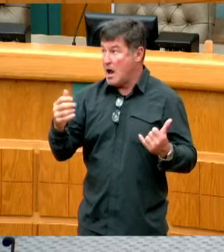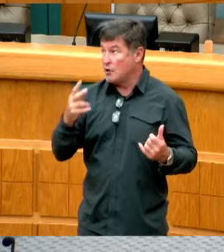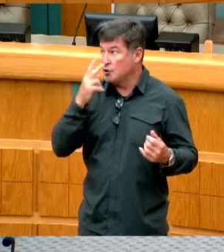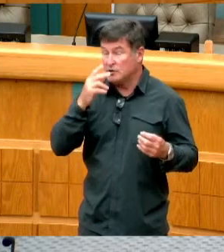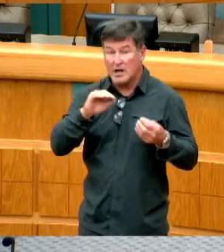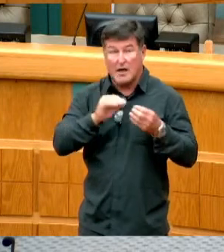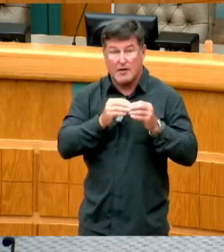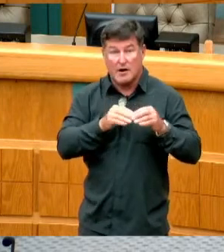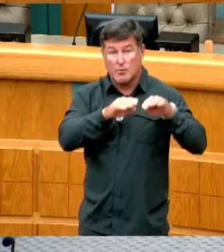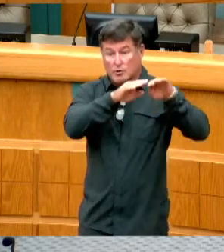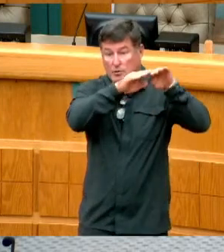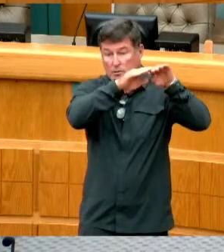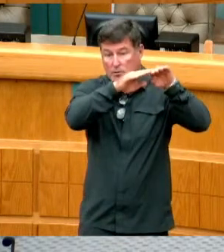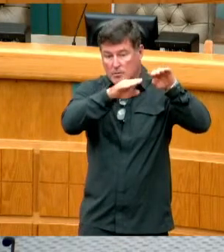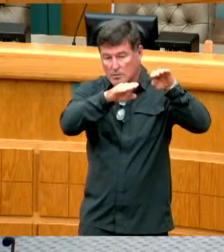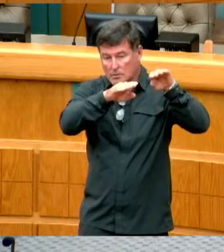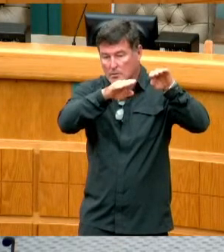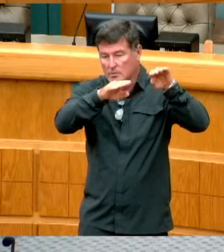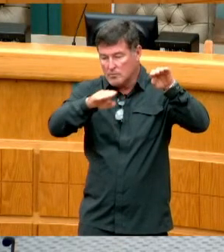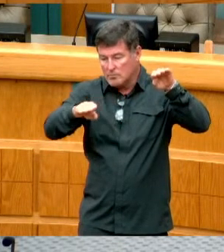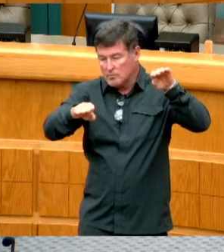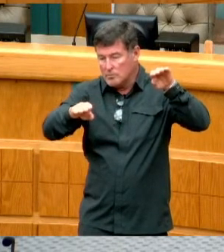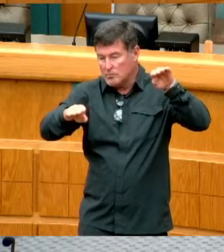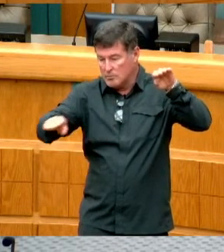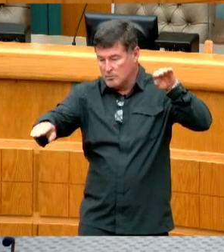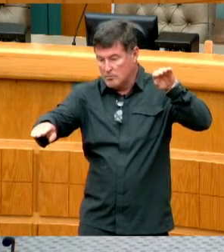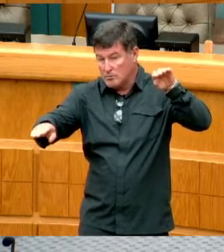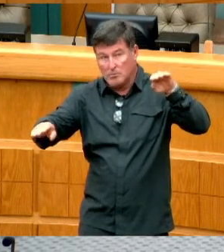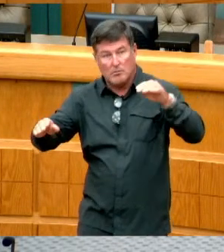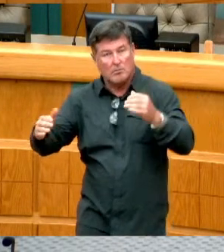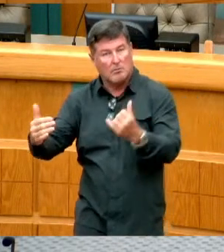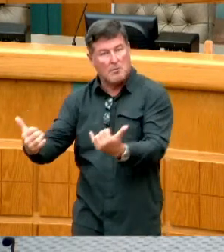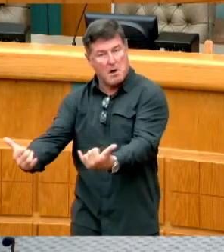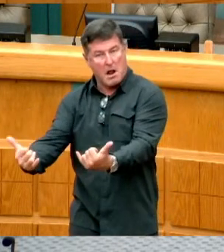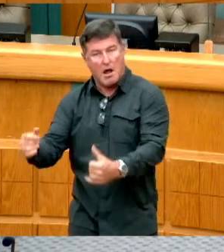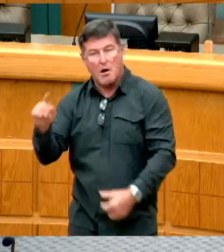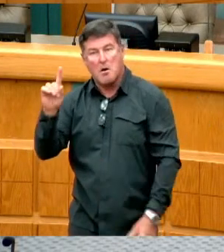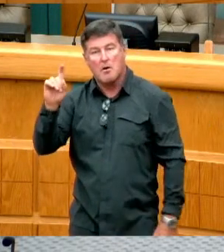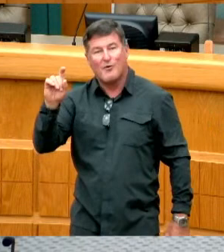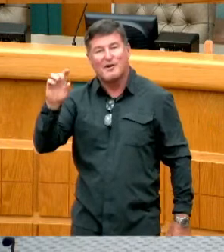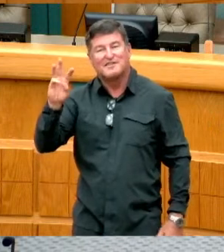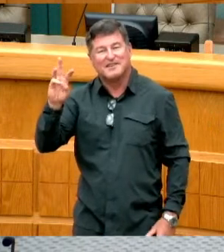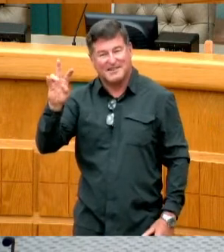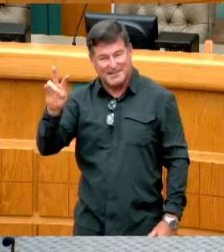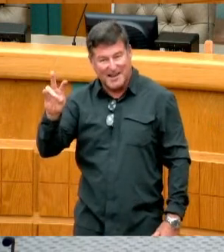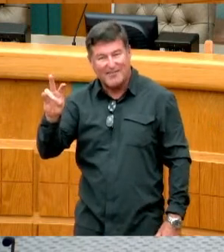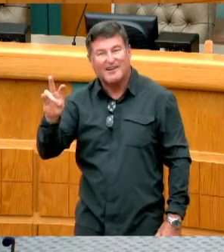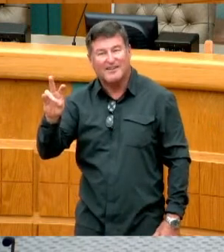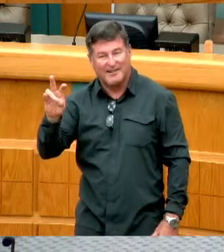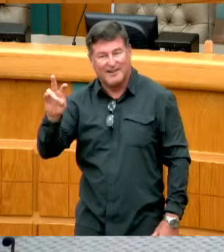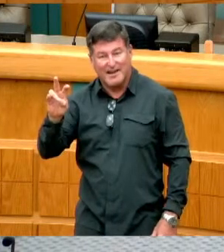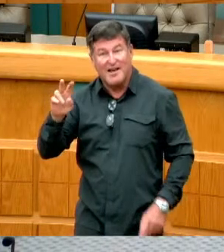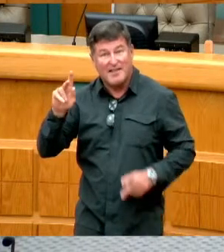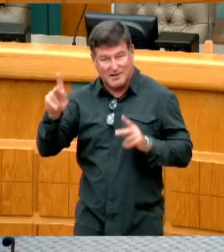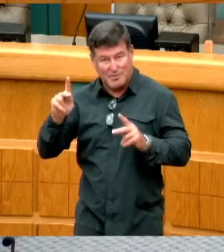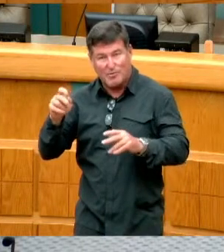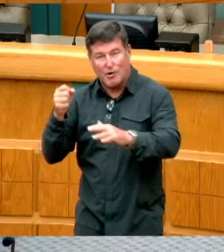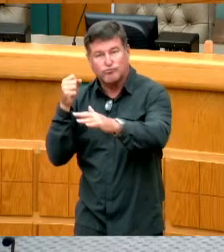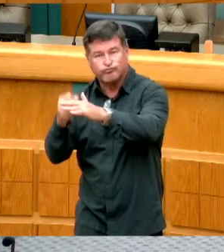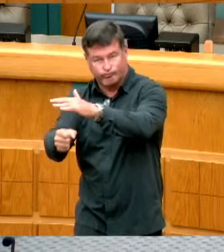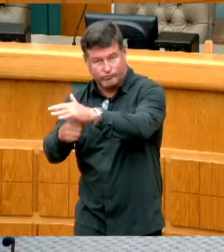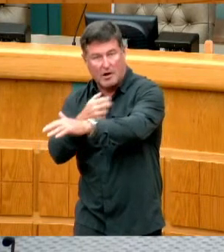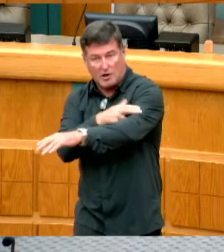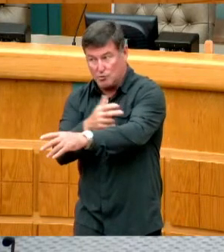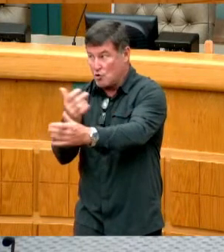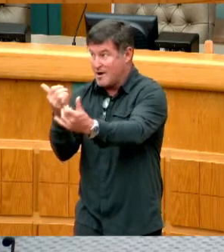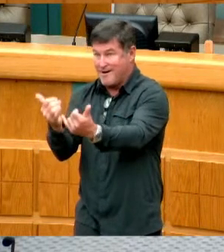gradual decline. So we're down to 167 cases that are actual patients hospitalized today